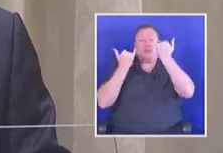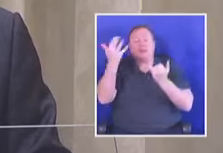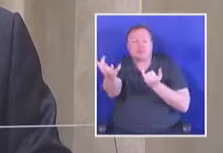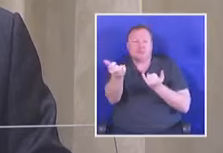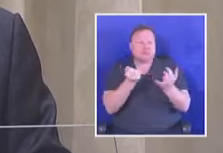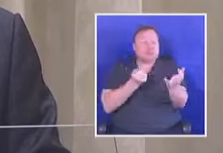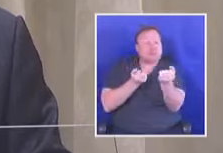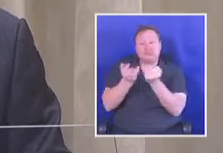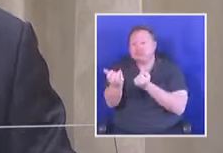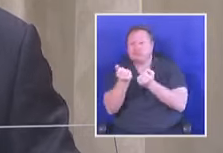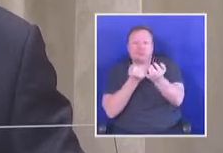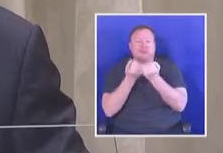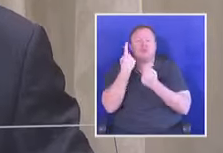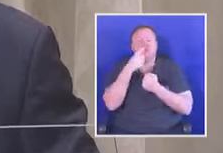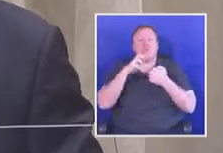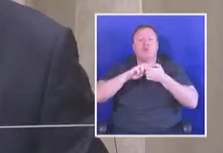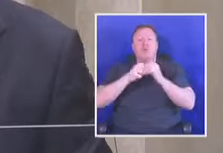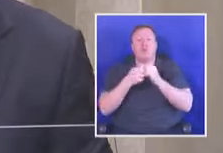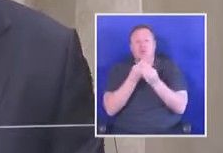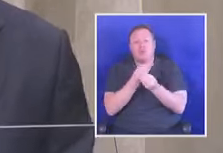to solve the problem. Thank you very much, Chairperson.